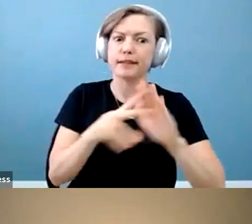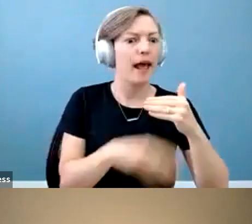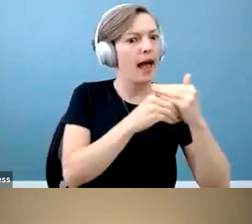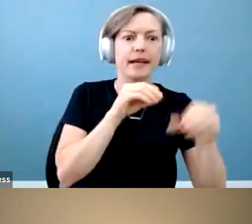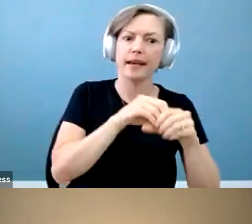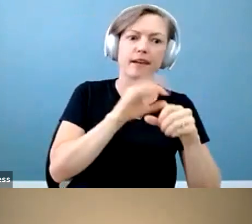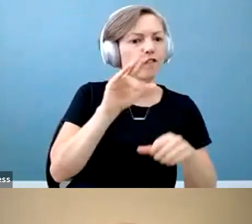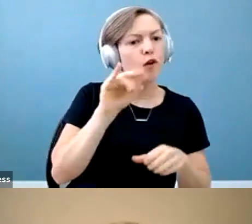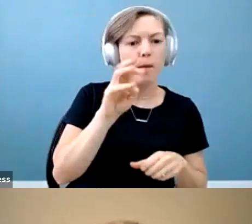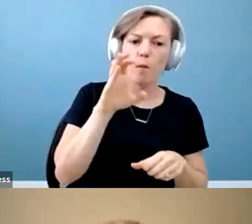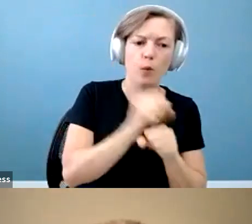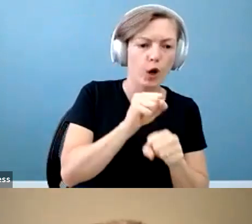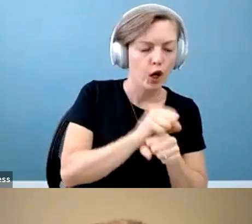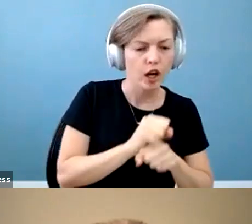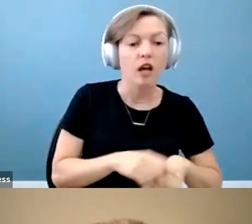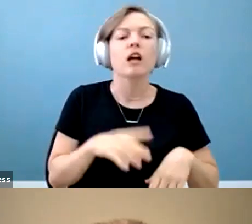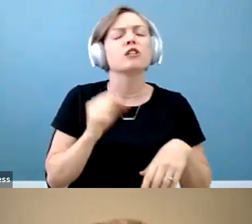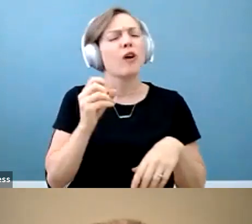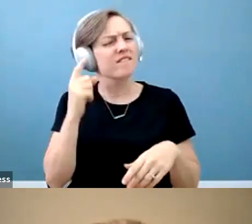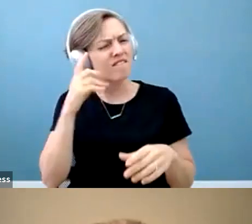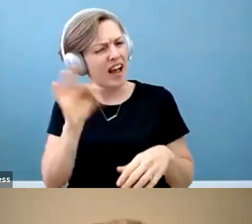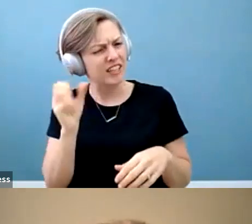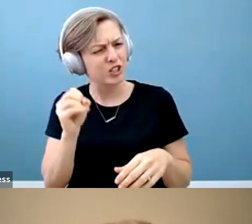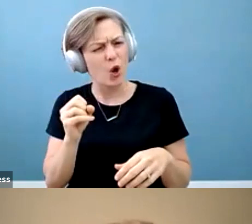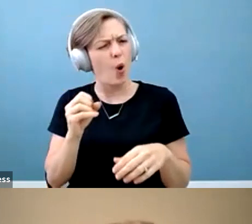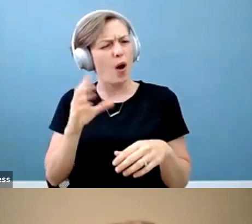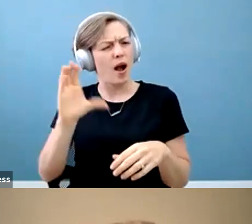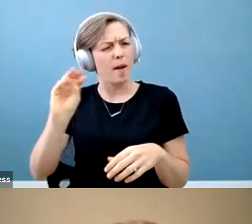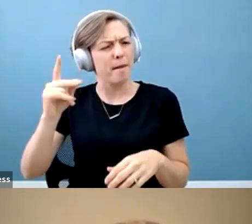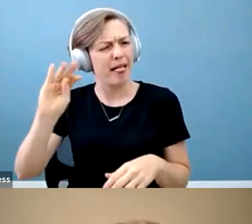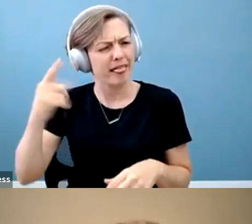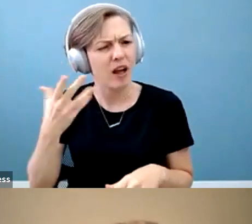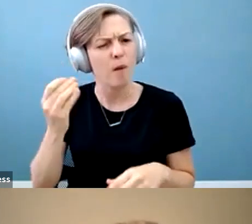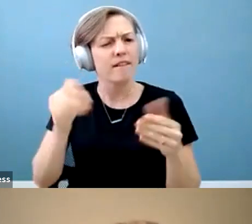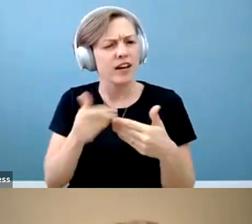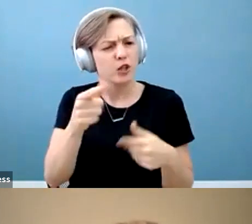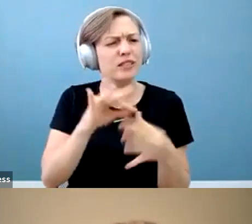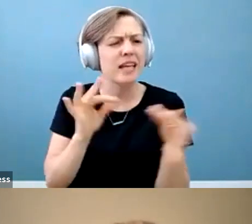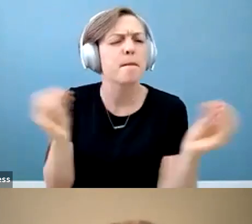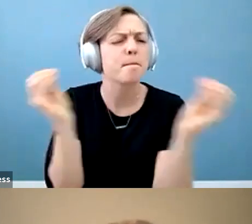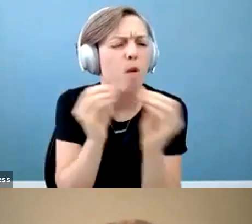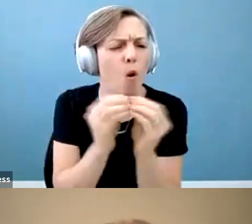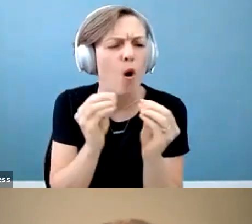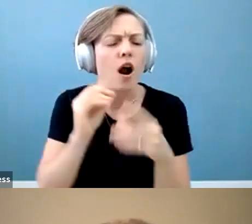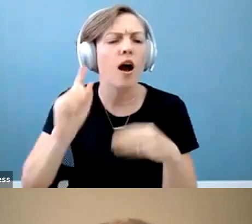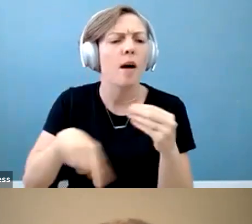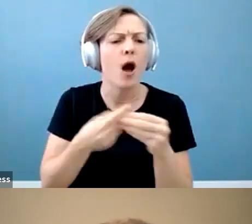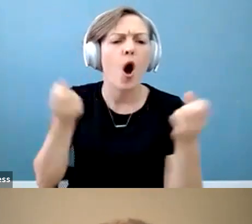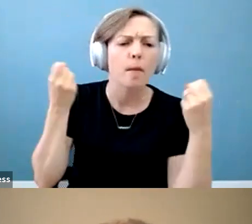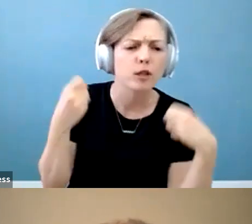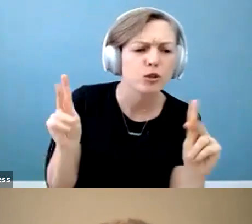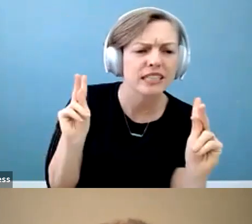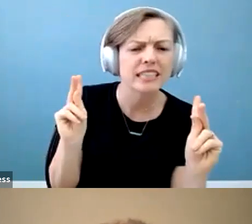framework. And I find that that's so compelling. And I want to invite you to say, more about